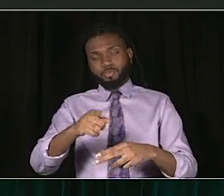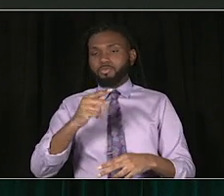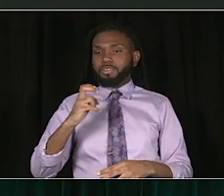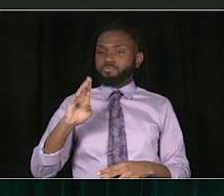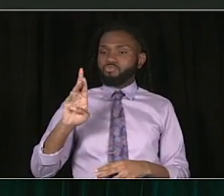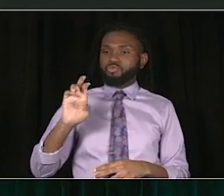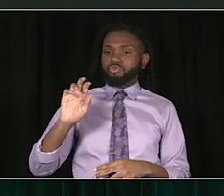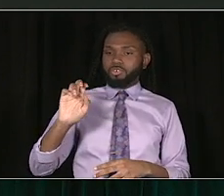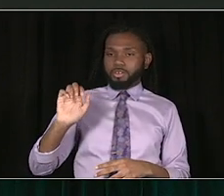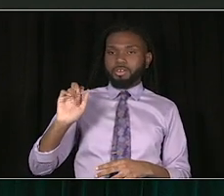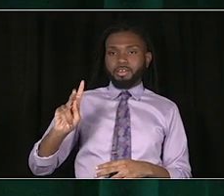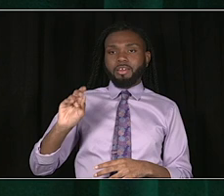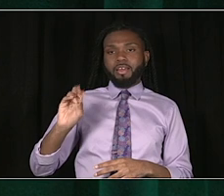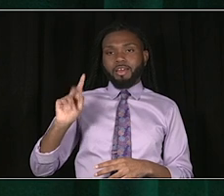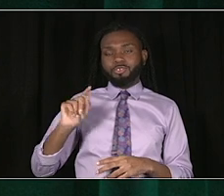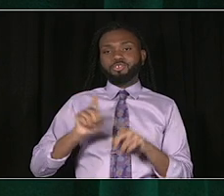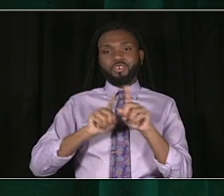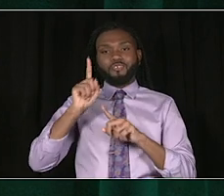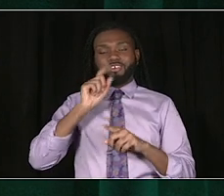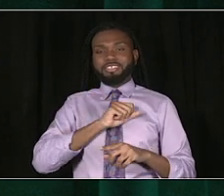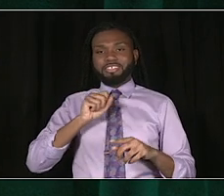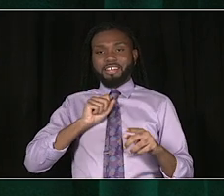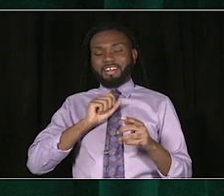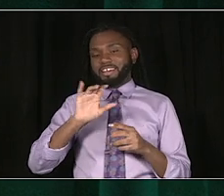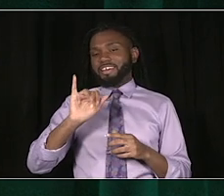star of the Senate impeachment trial.